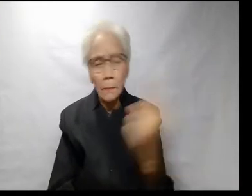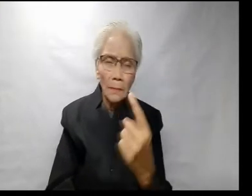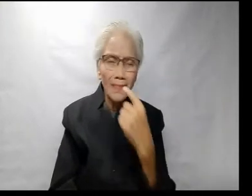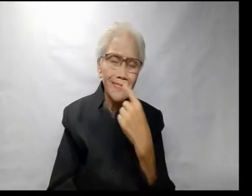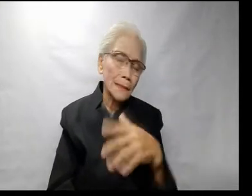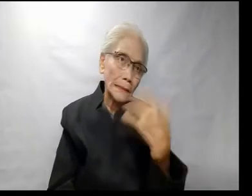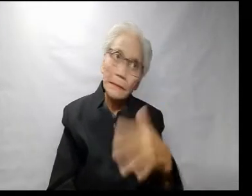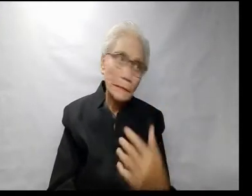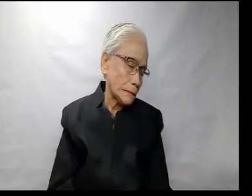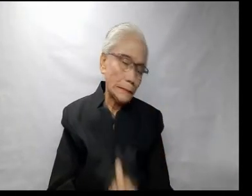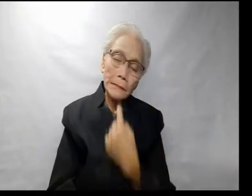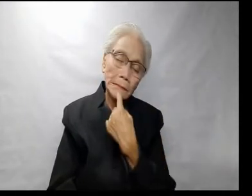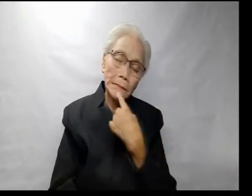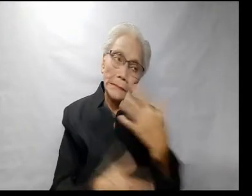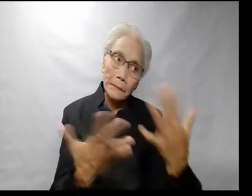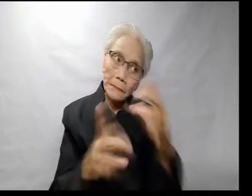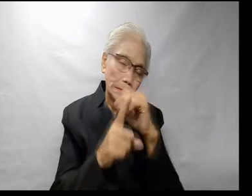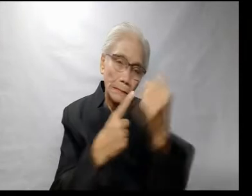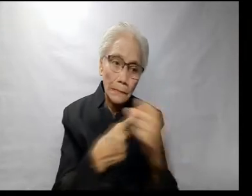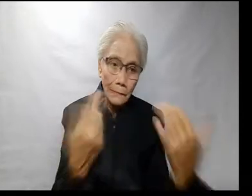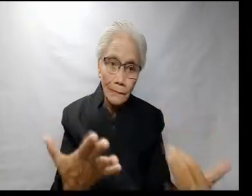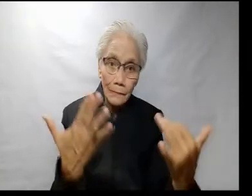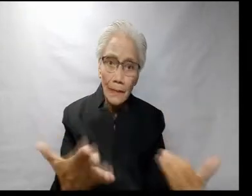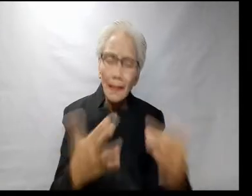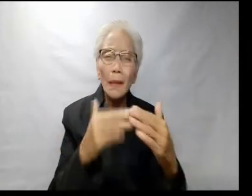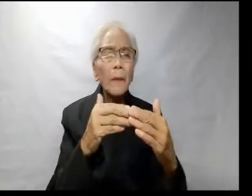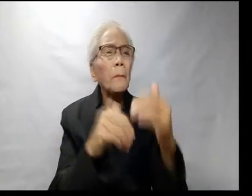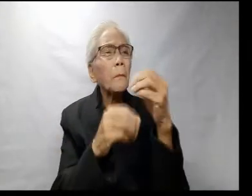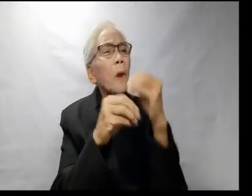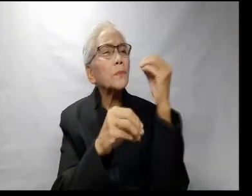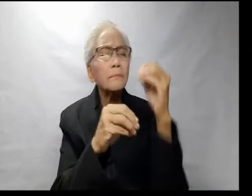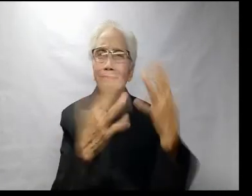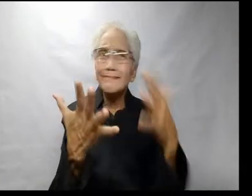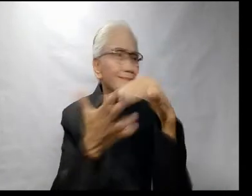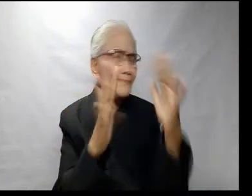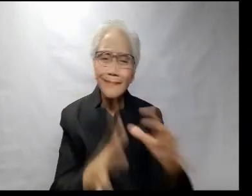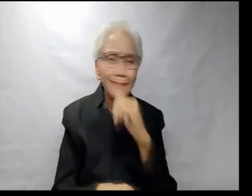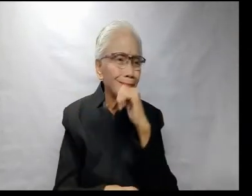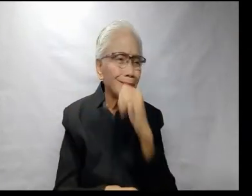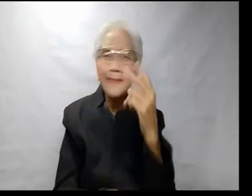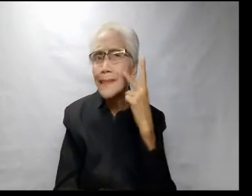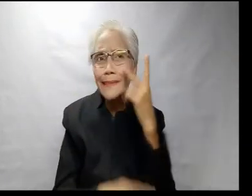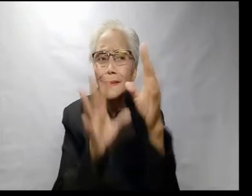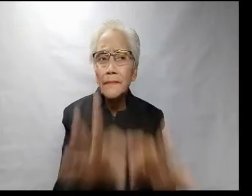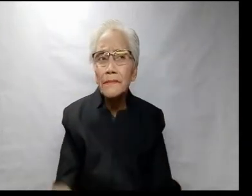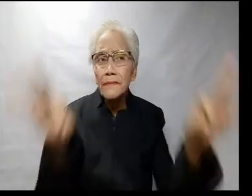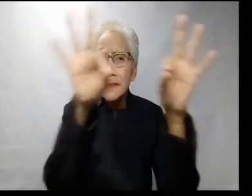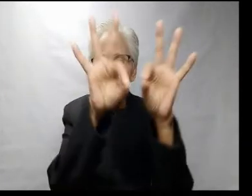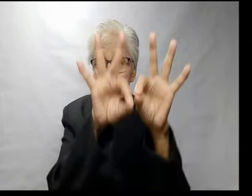said how disappointing the situation is right now, that most students do not see the value